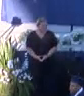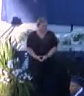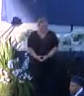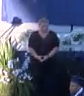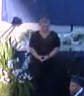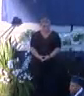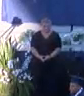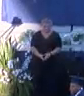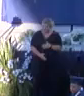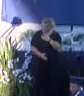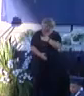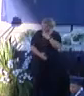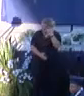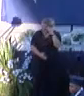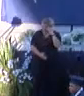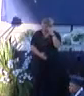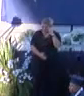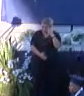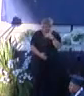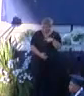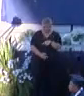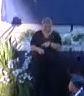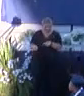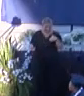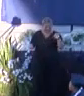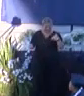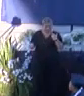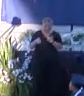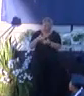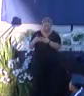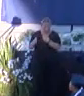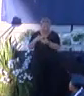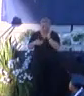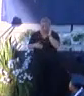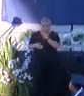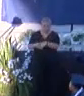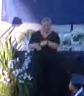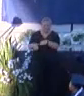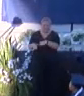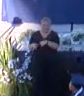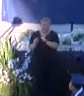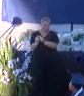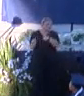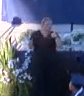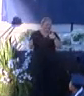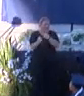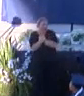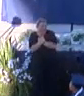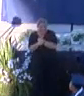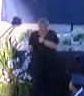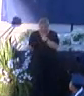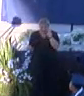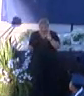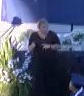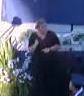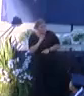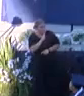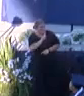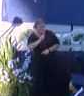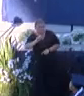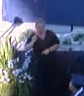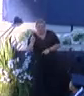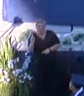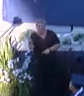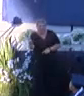I have a young cousin who, no matter who is trying, will do anything to get out of a hug. Whenever he sees someone coming, he will run